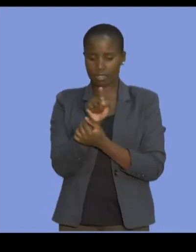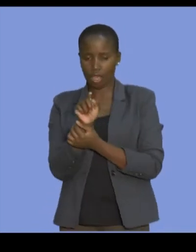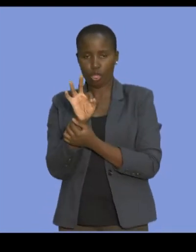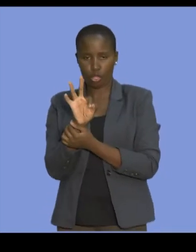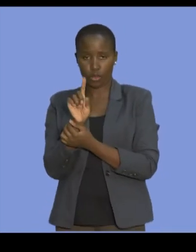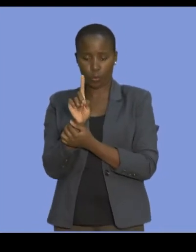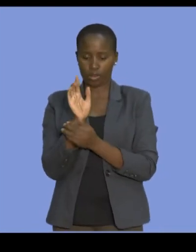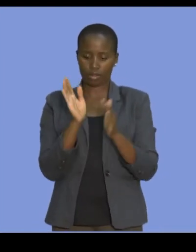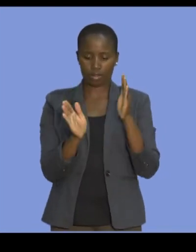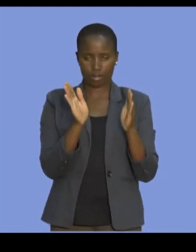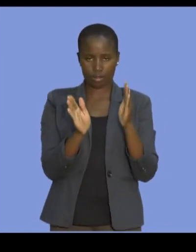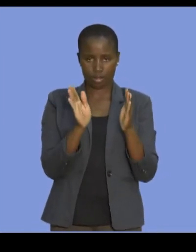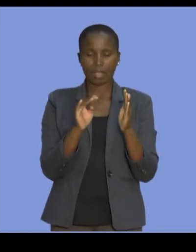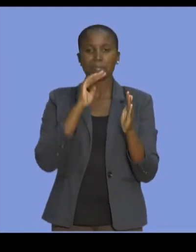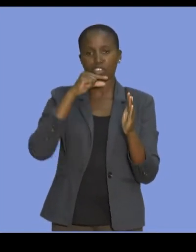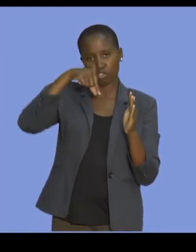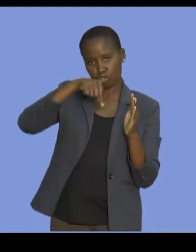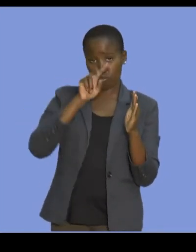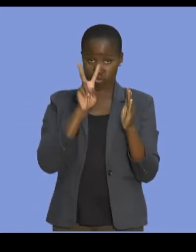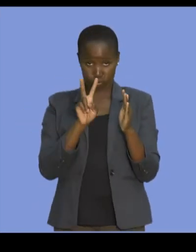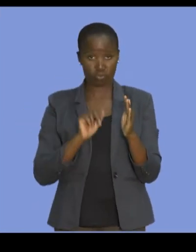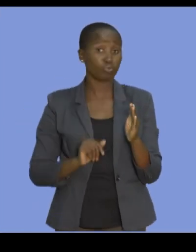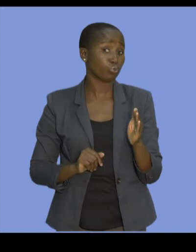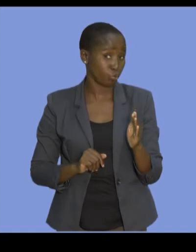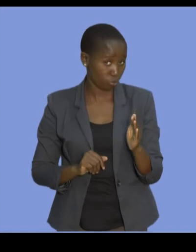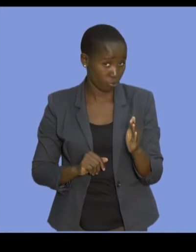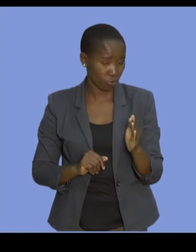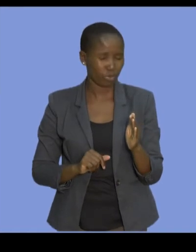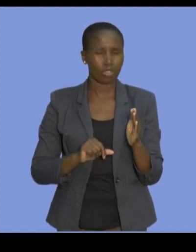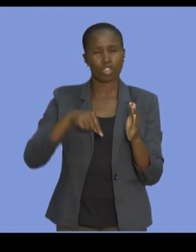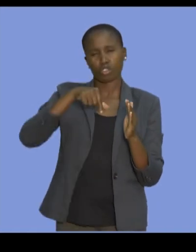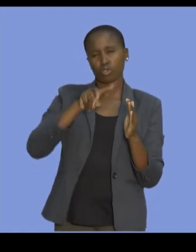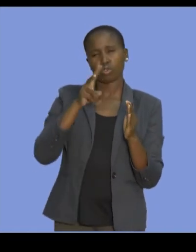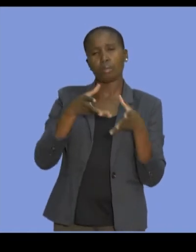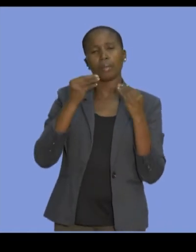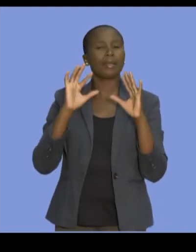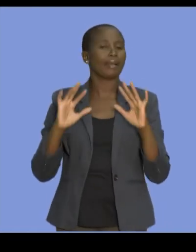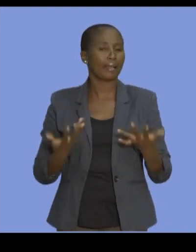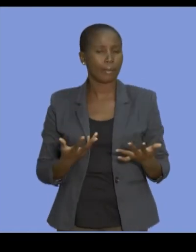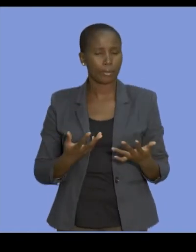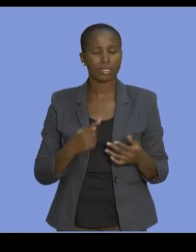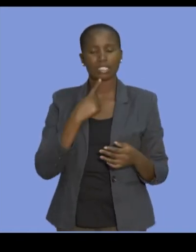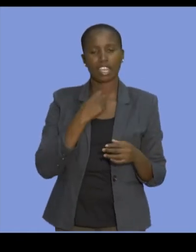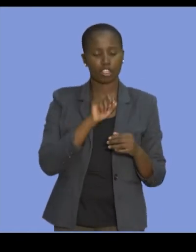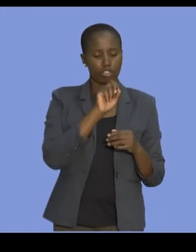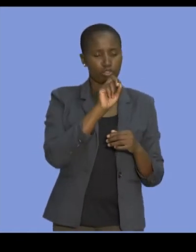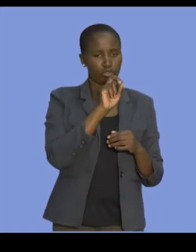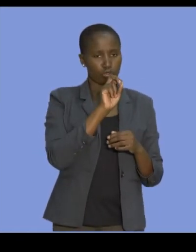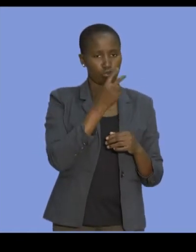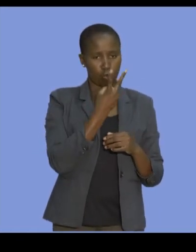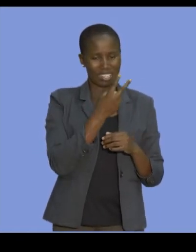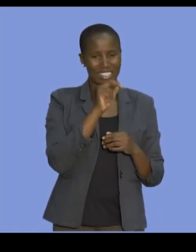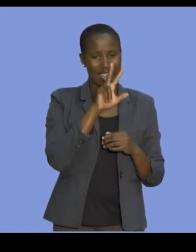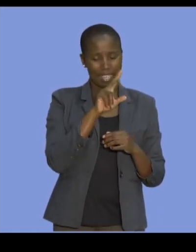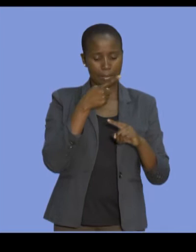which is our Q2. So how do we find Q2? Q2 will be 28 plus